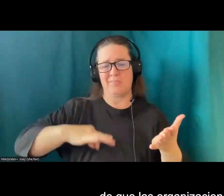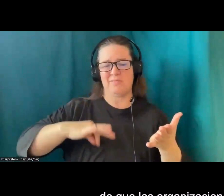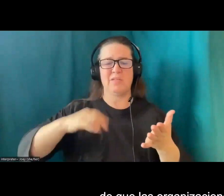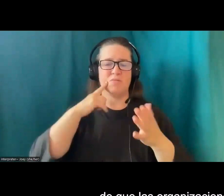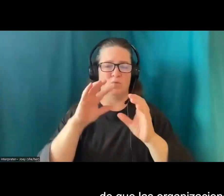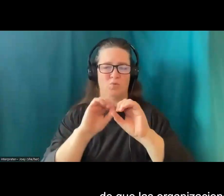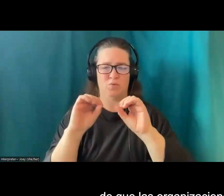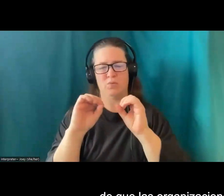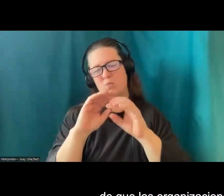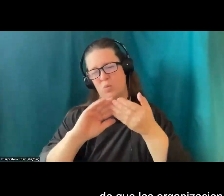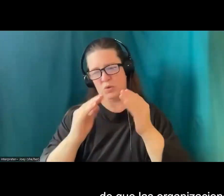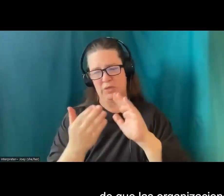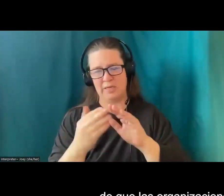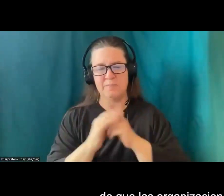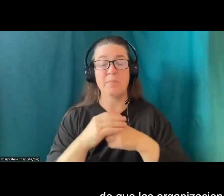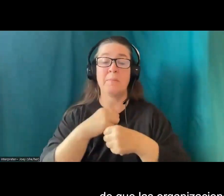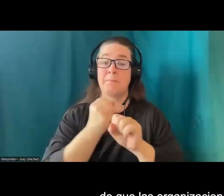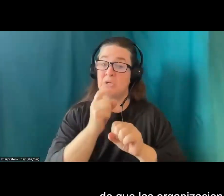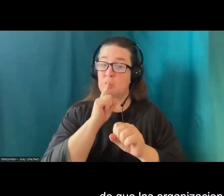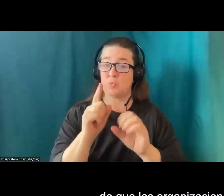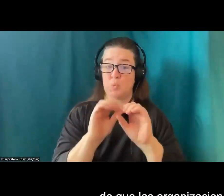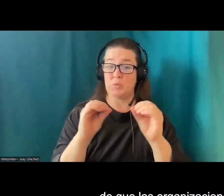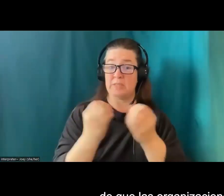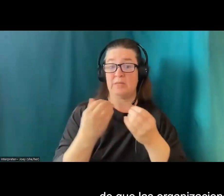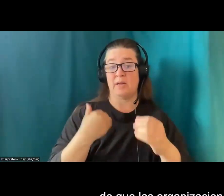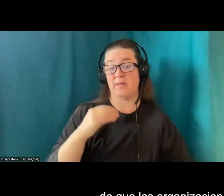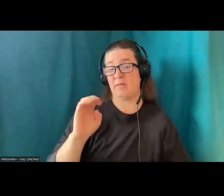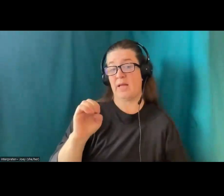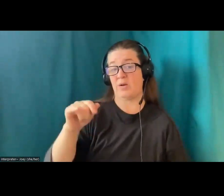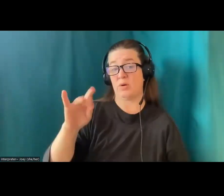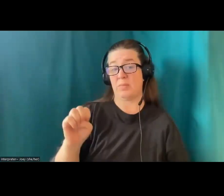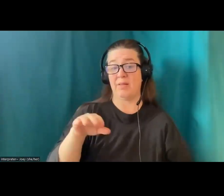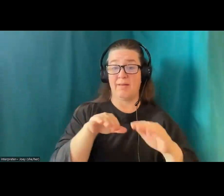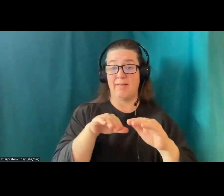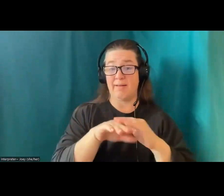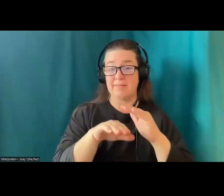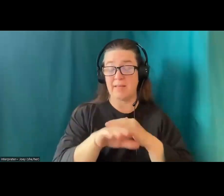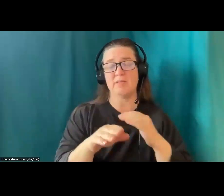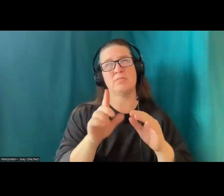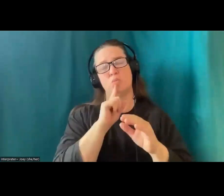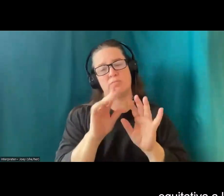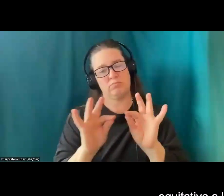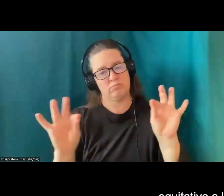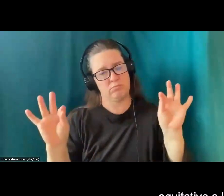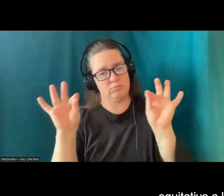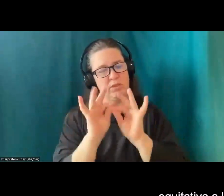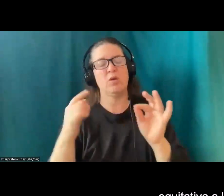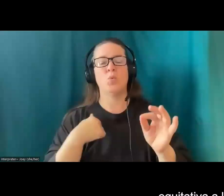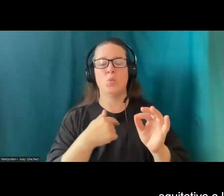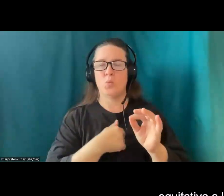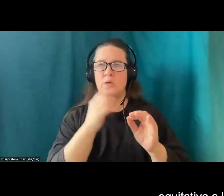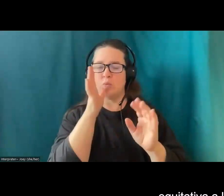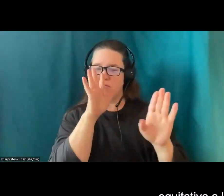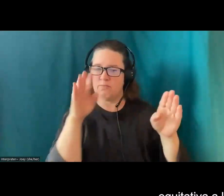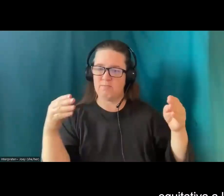equitable access to the funding necessary to do this work is critical. This program will focus on equitable distribution to